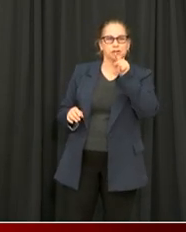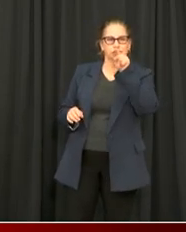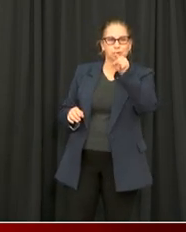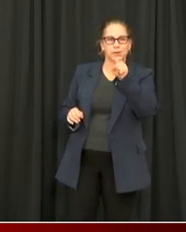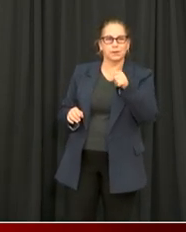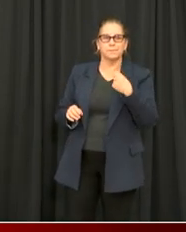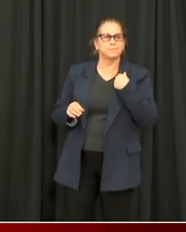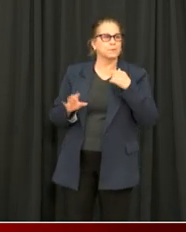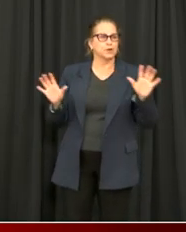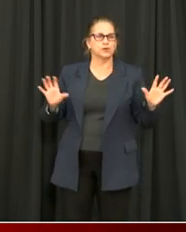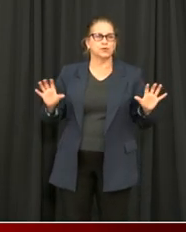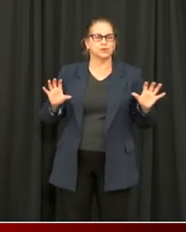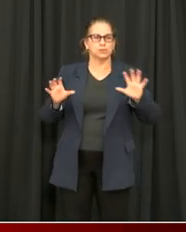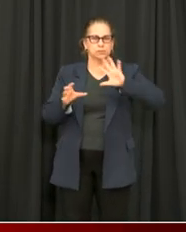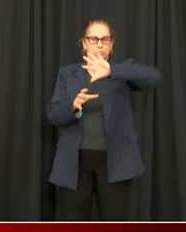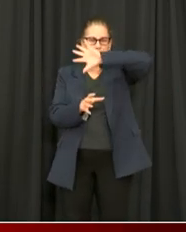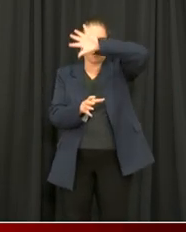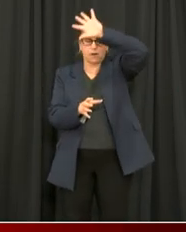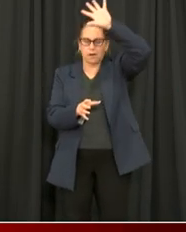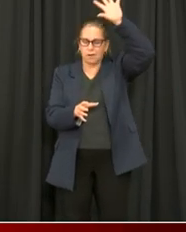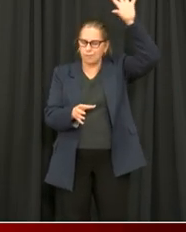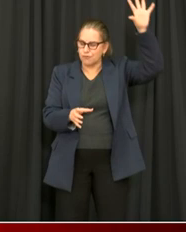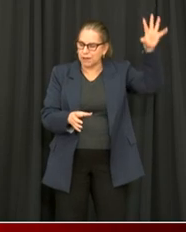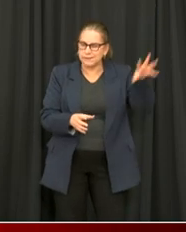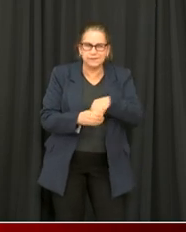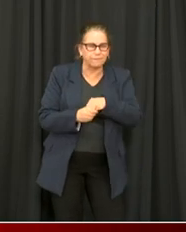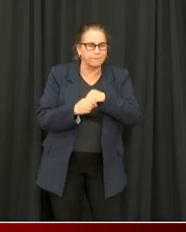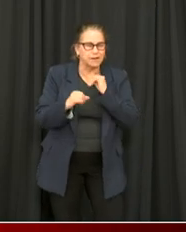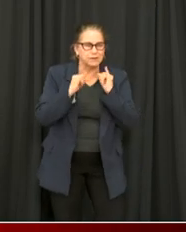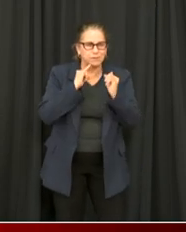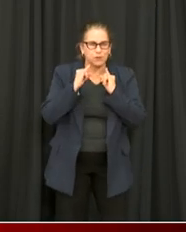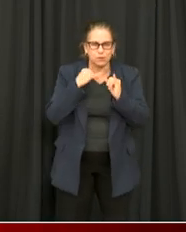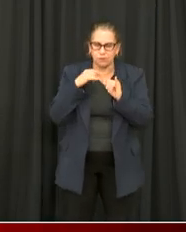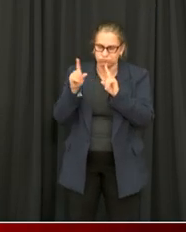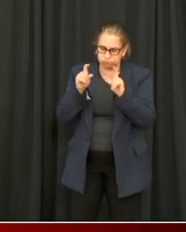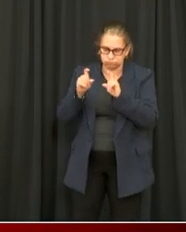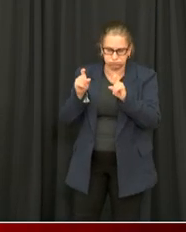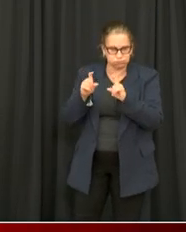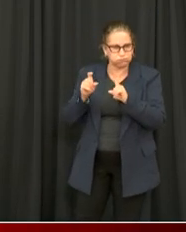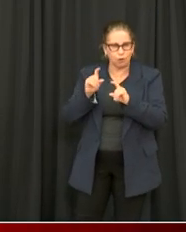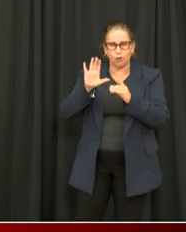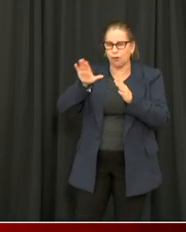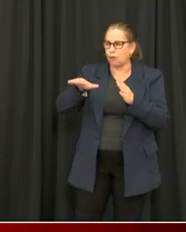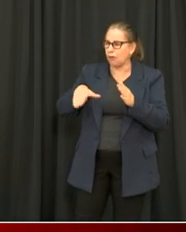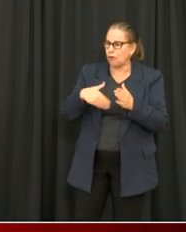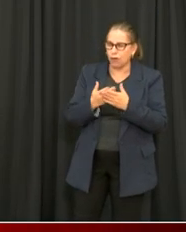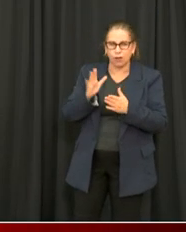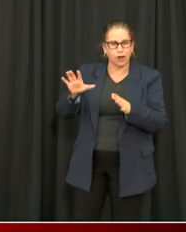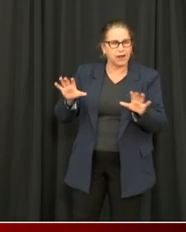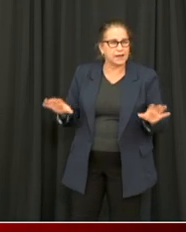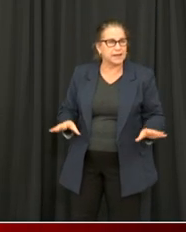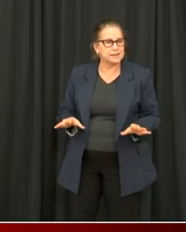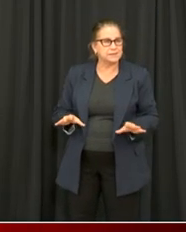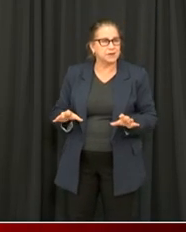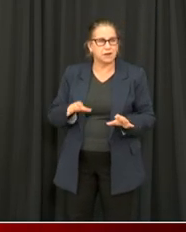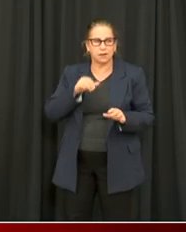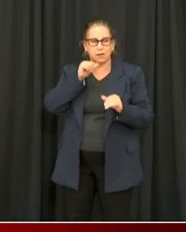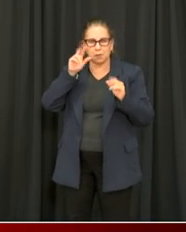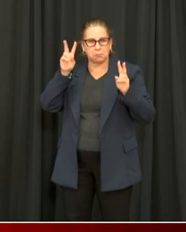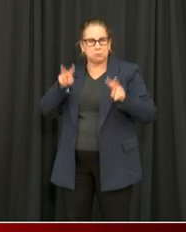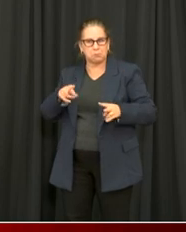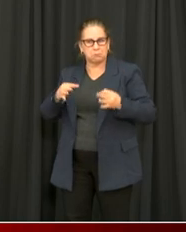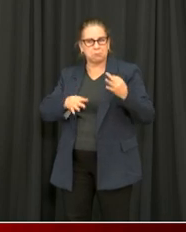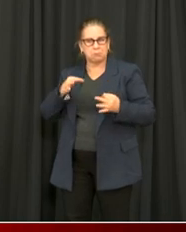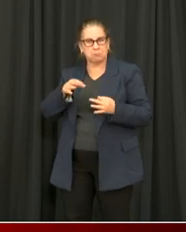about the individual's movement, all of their activities, and we ask questions in a non-judgmental way. It's important for us to